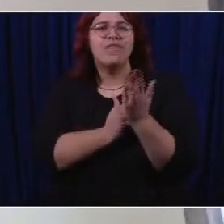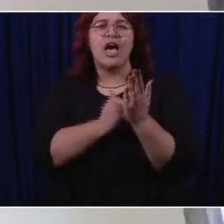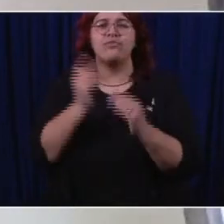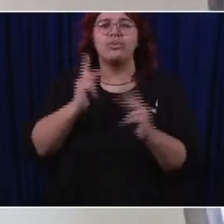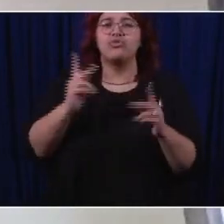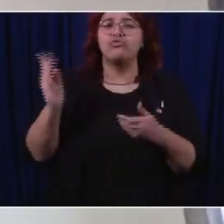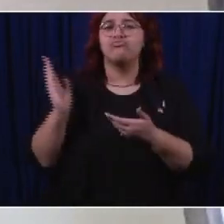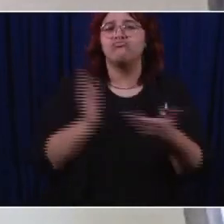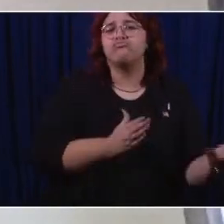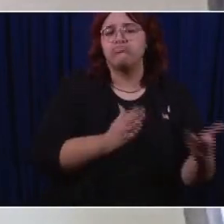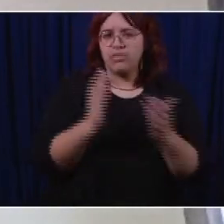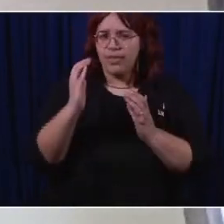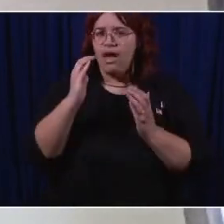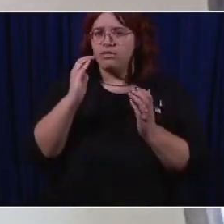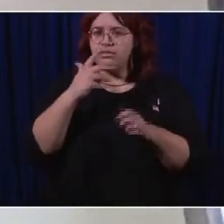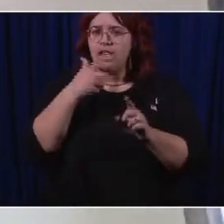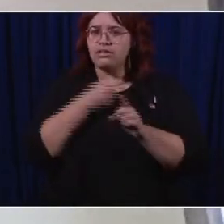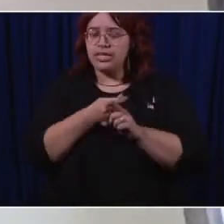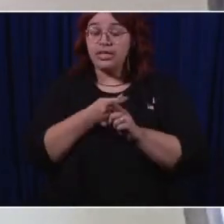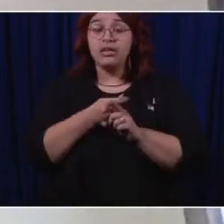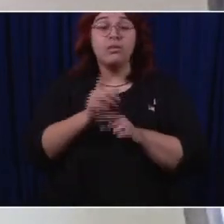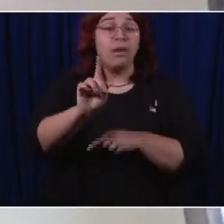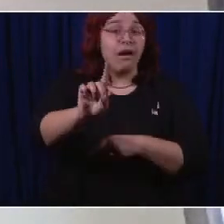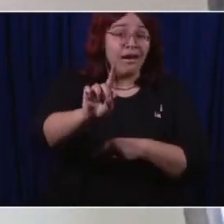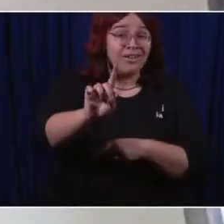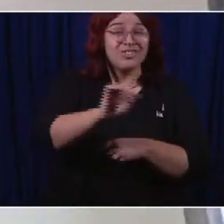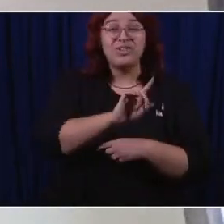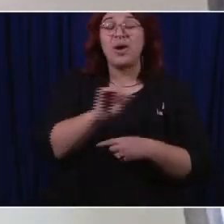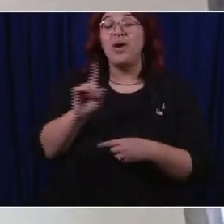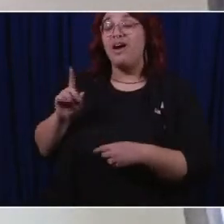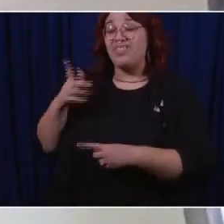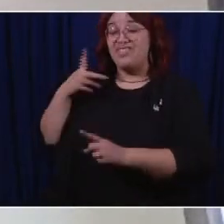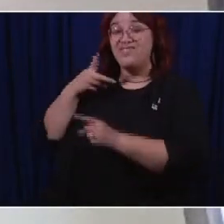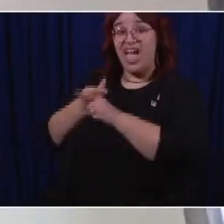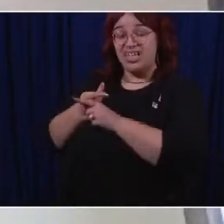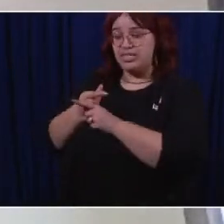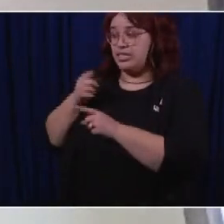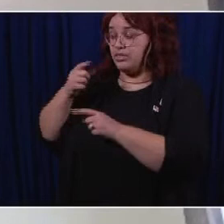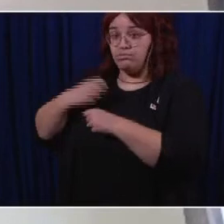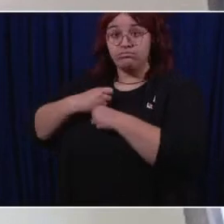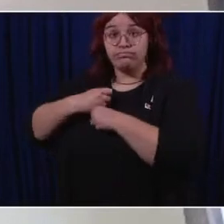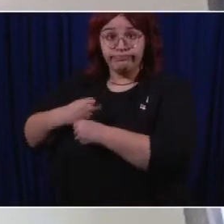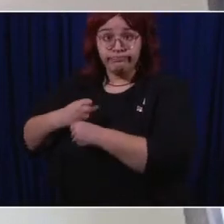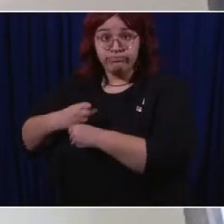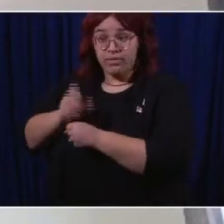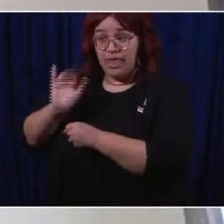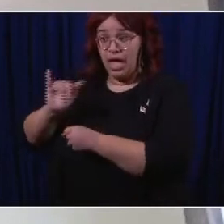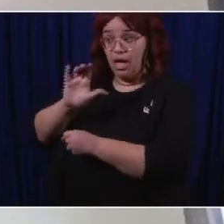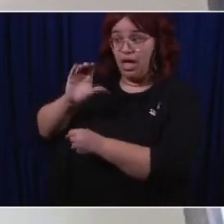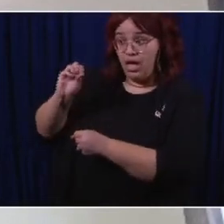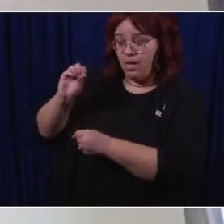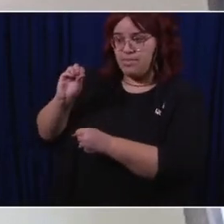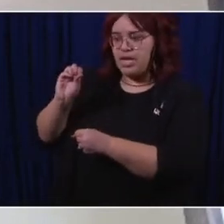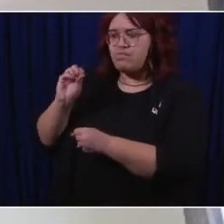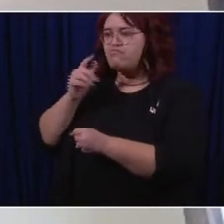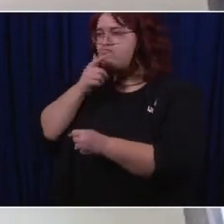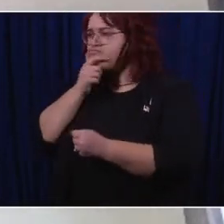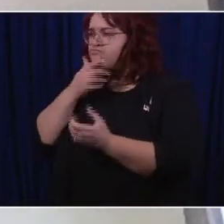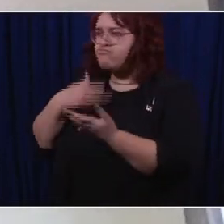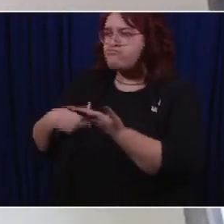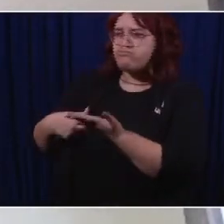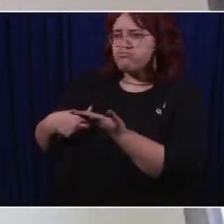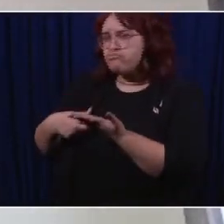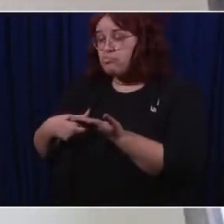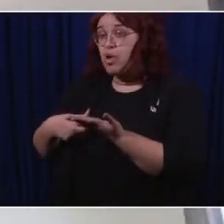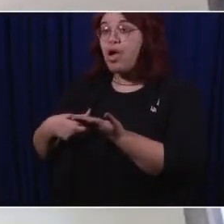to see in terms of the manufacturers and the different vaccine, if there will come a time here soon that they'll even package it